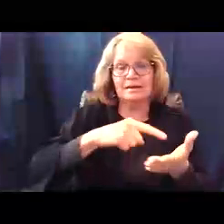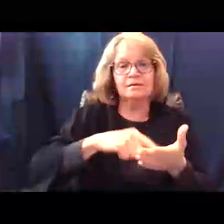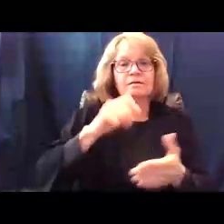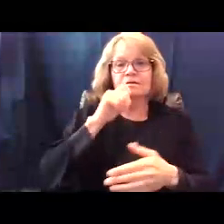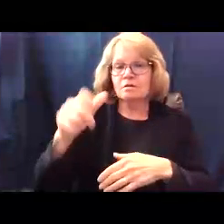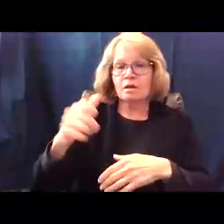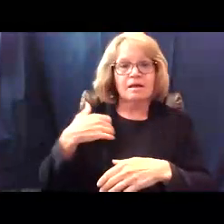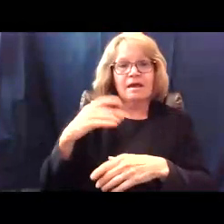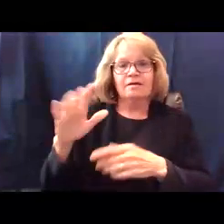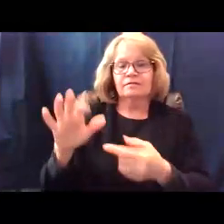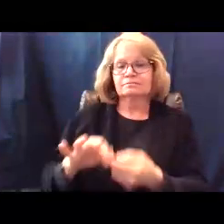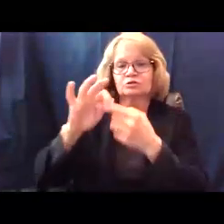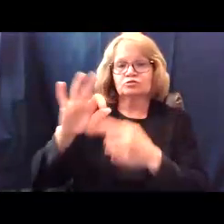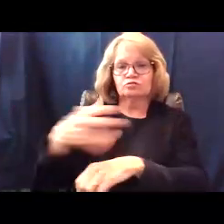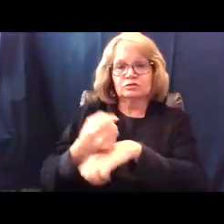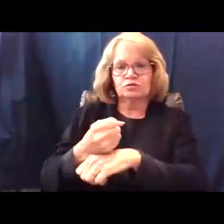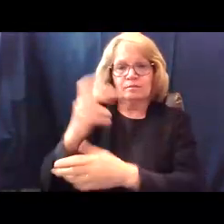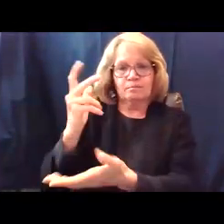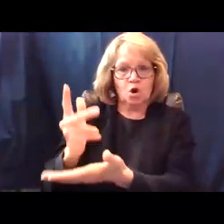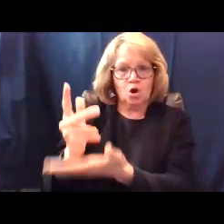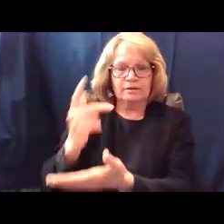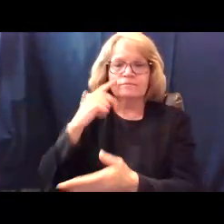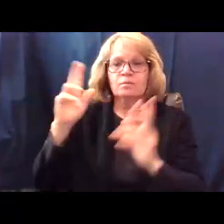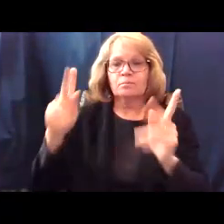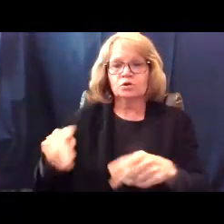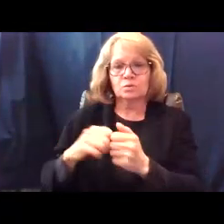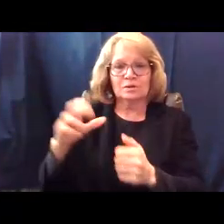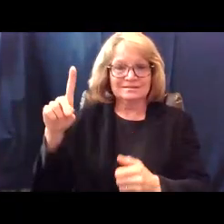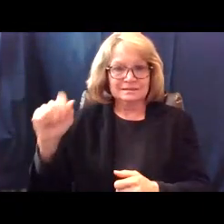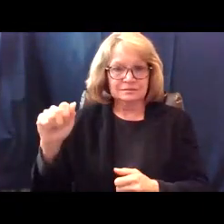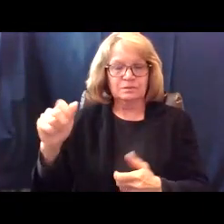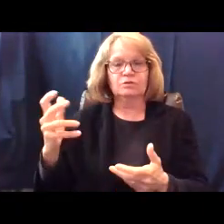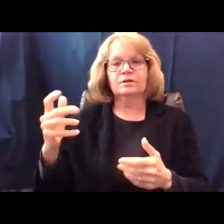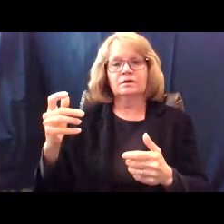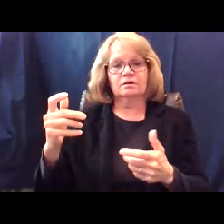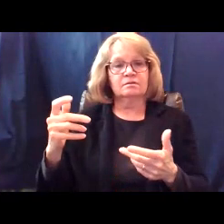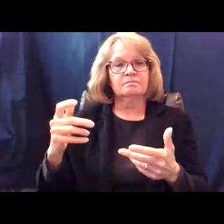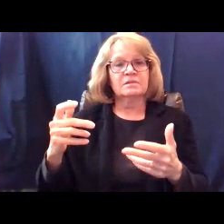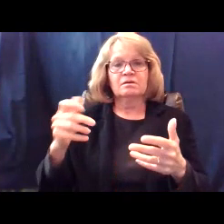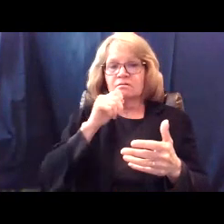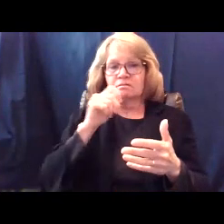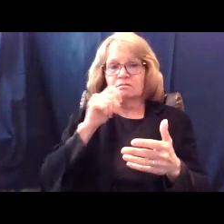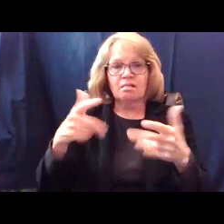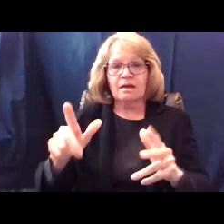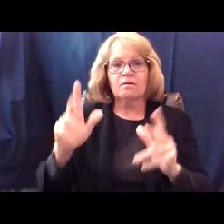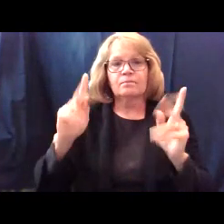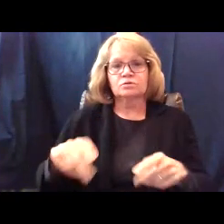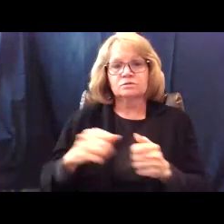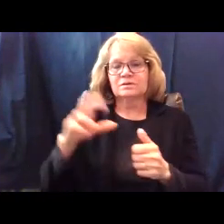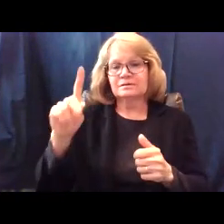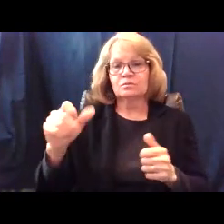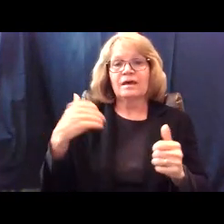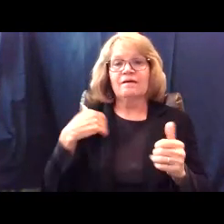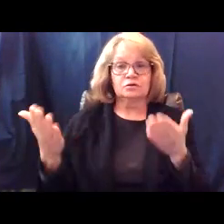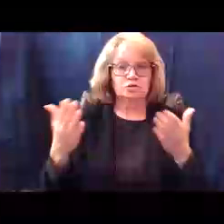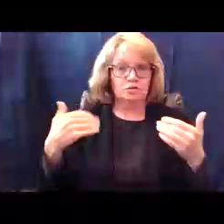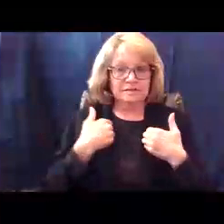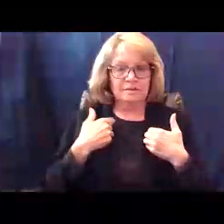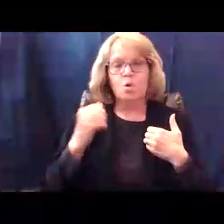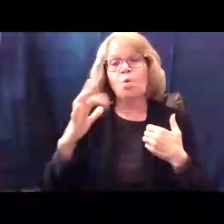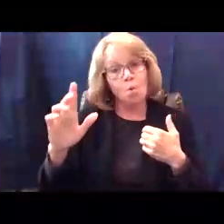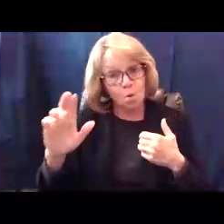a disability who needs it to access their housing, and not allowing a person with a disability to have a service animal or an emotional